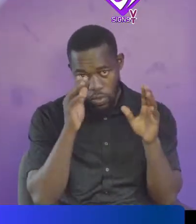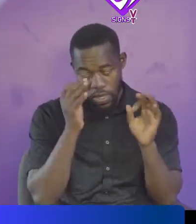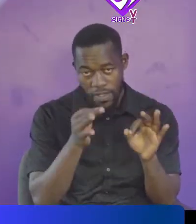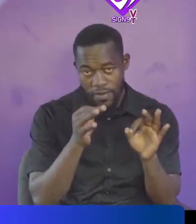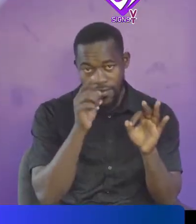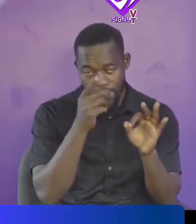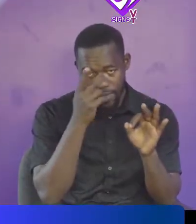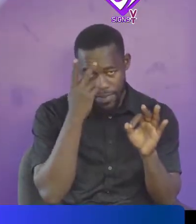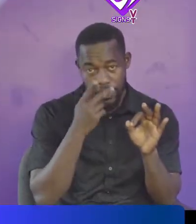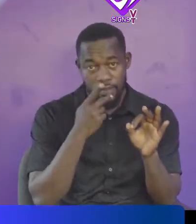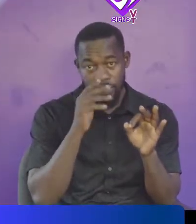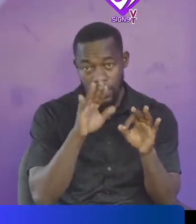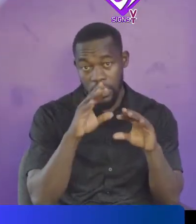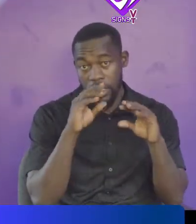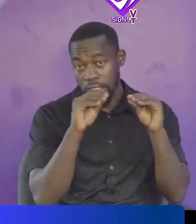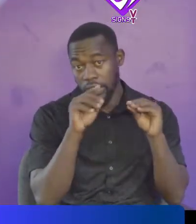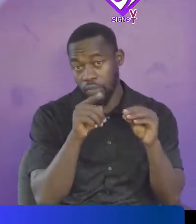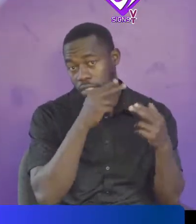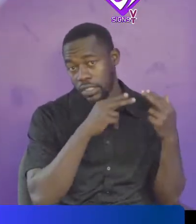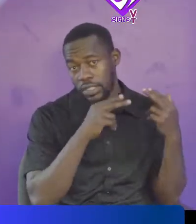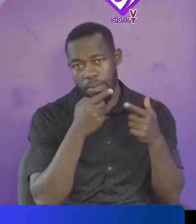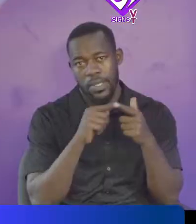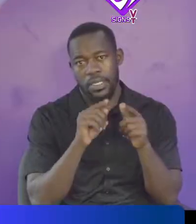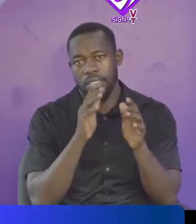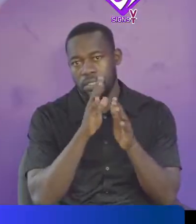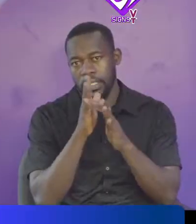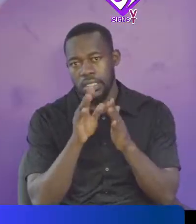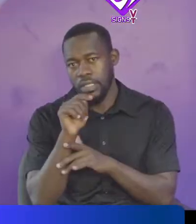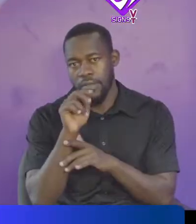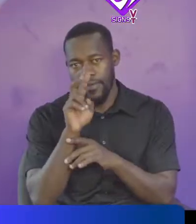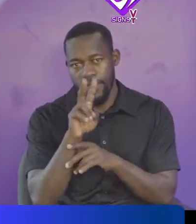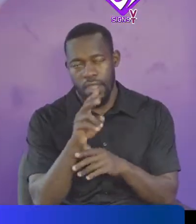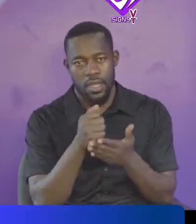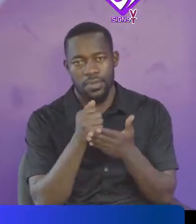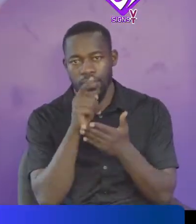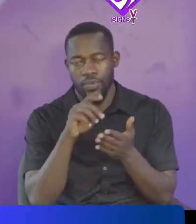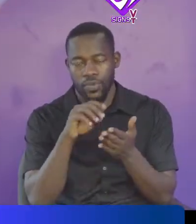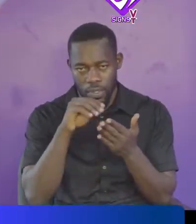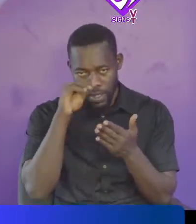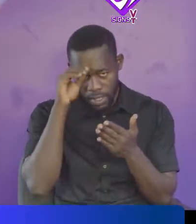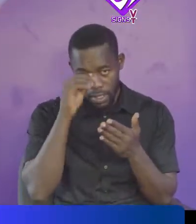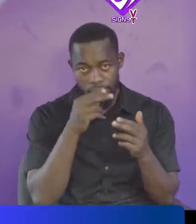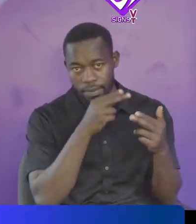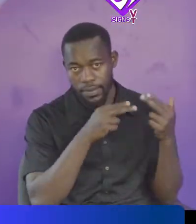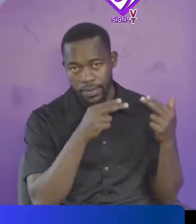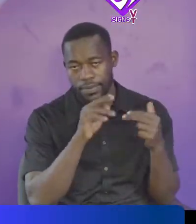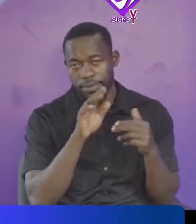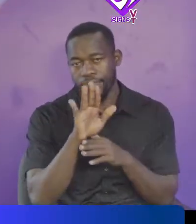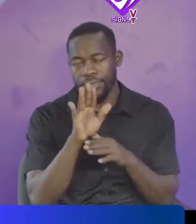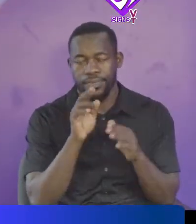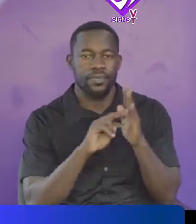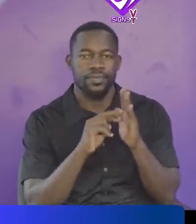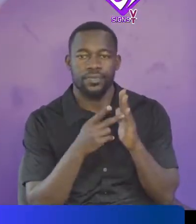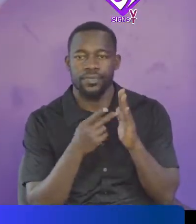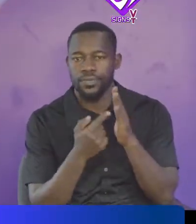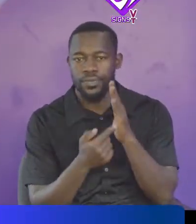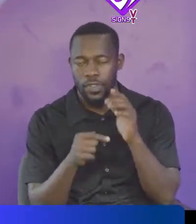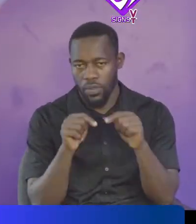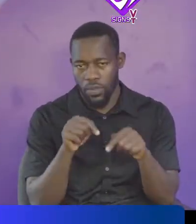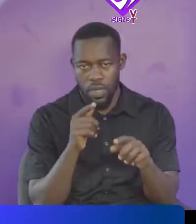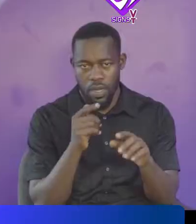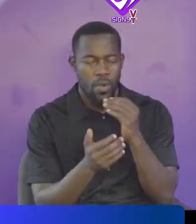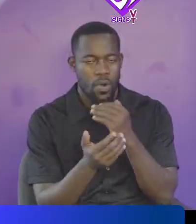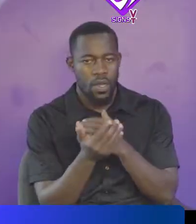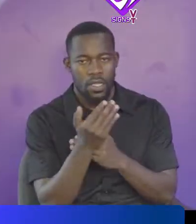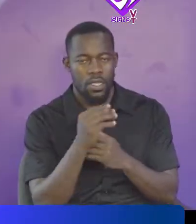making a point to make you reflect on your history and your heritage. What do I mean? This morning, we're going to be having